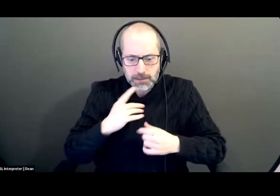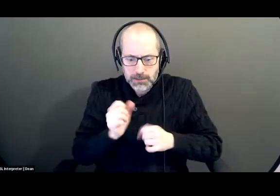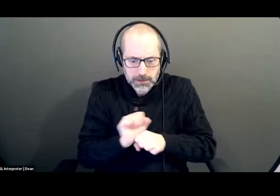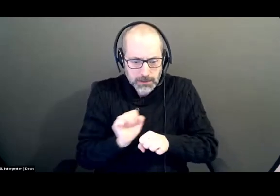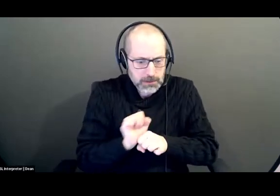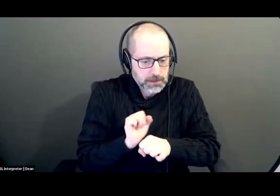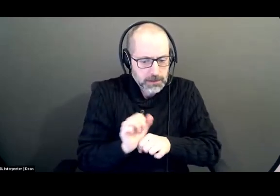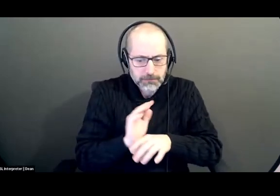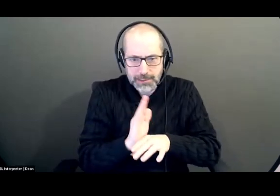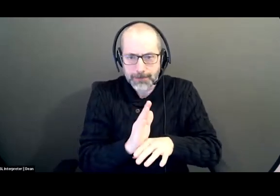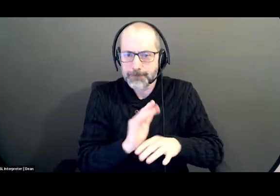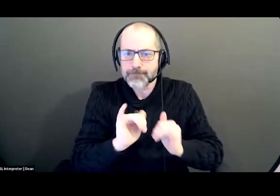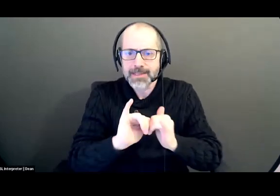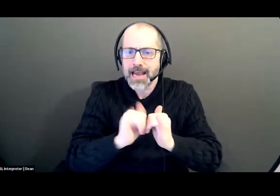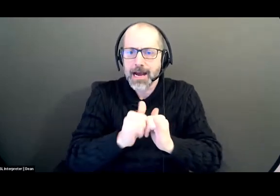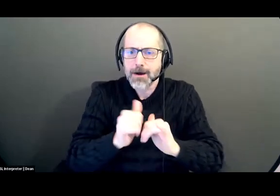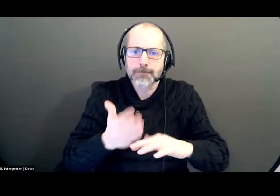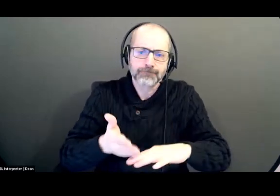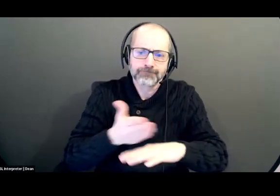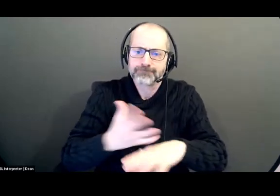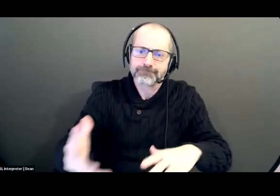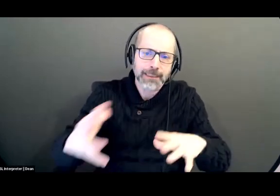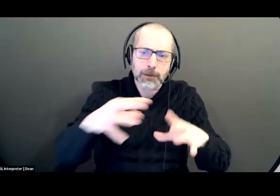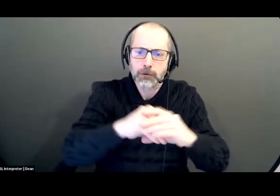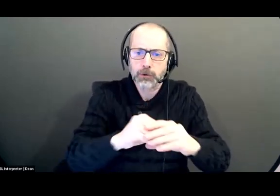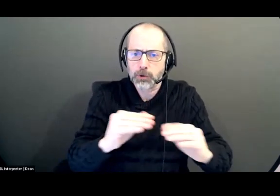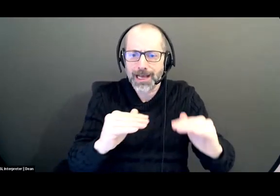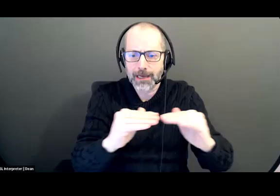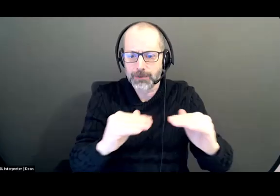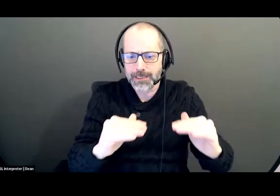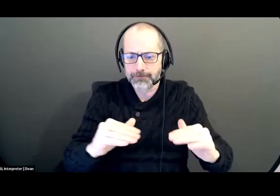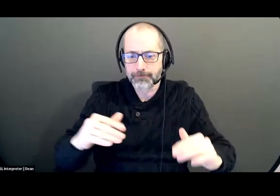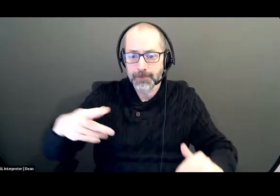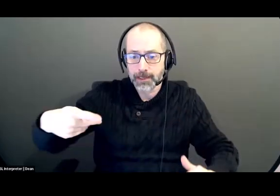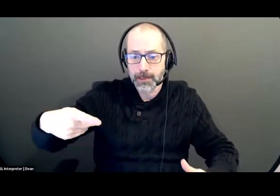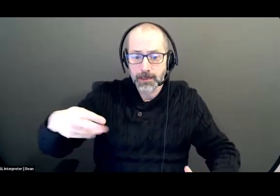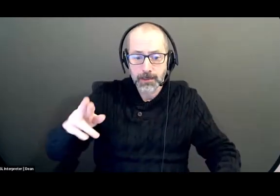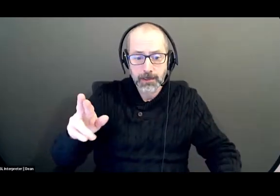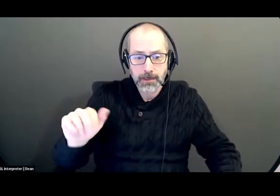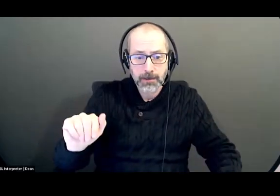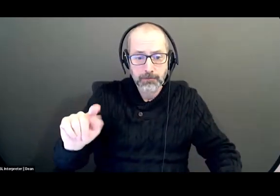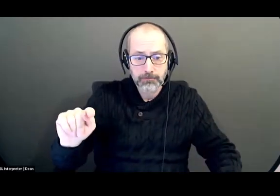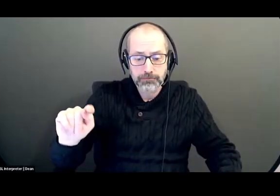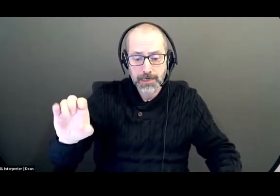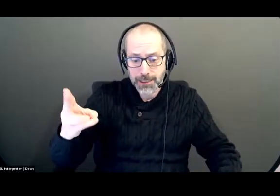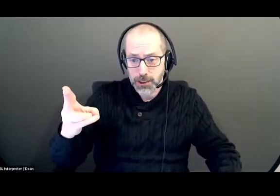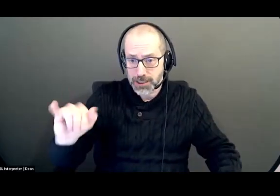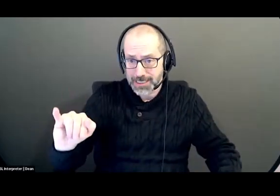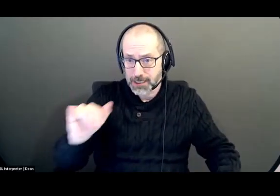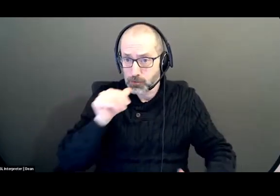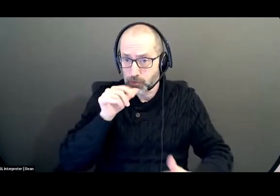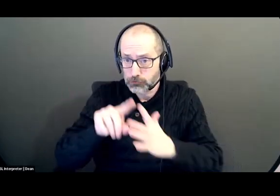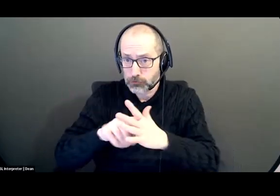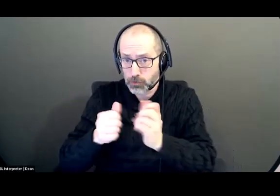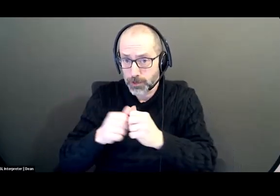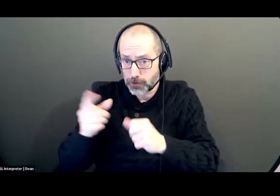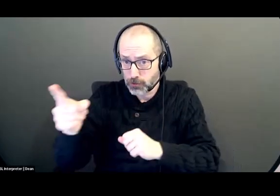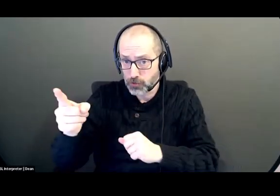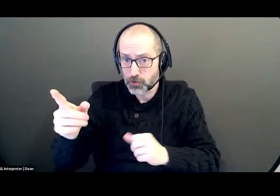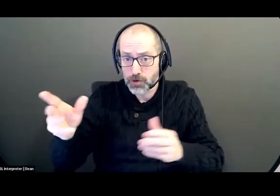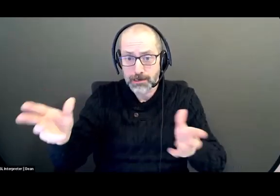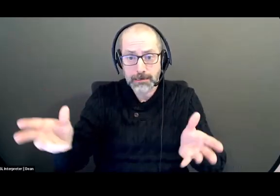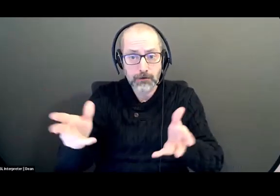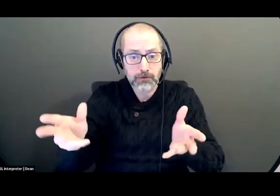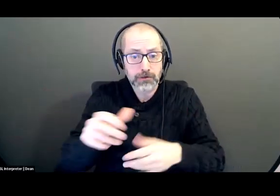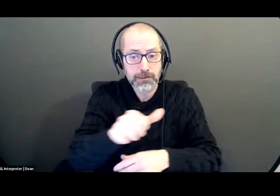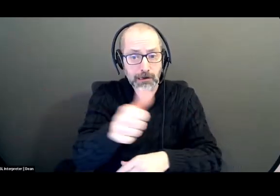we do and how we think and what we think is informed by our imagination, which is formed